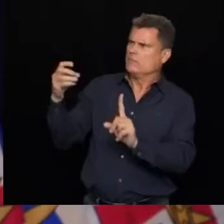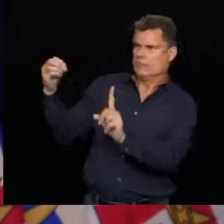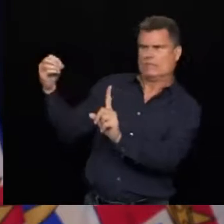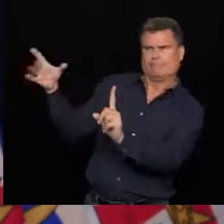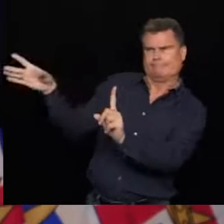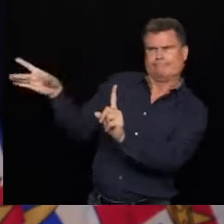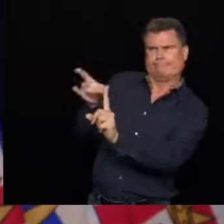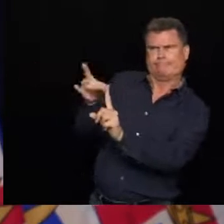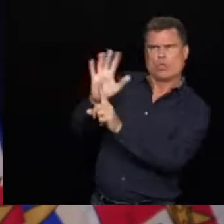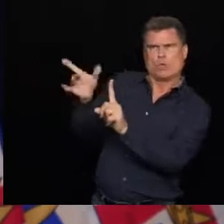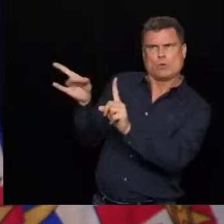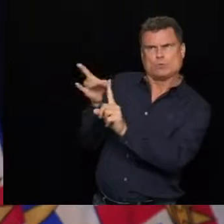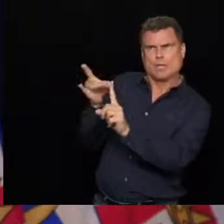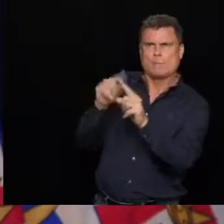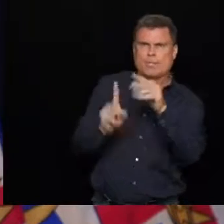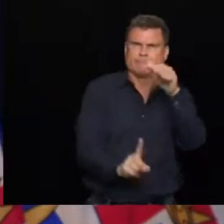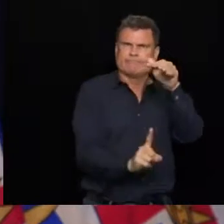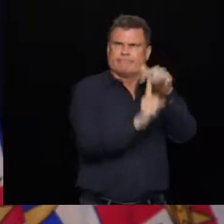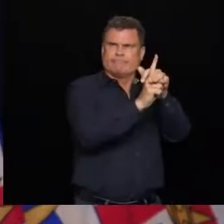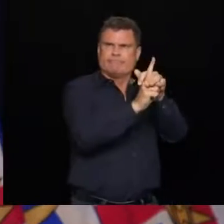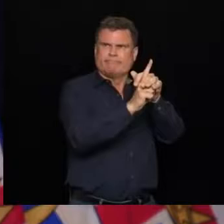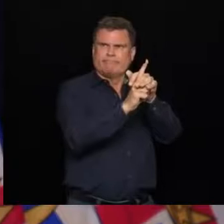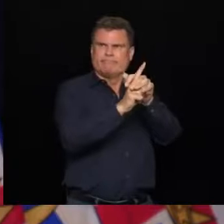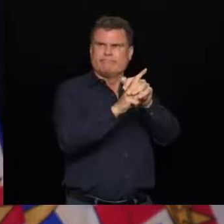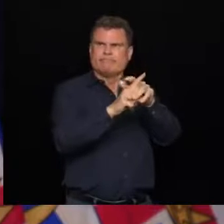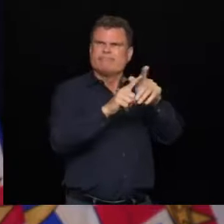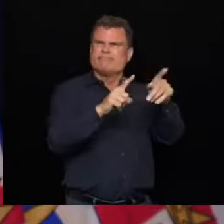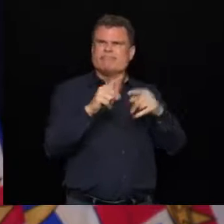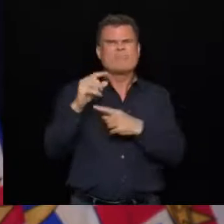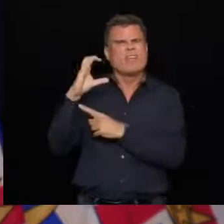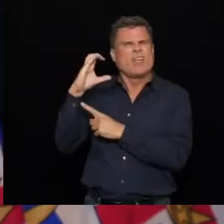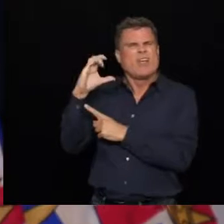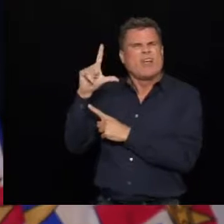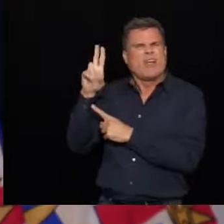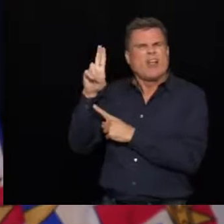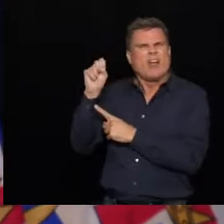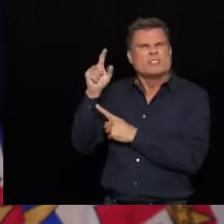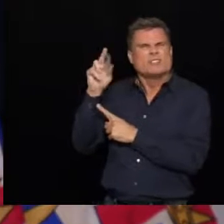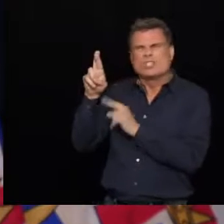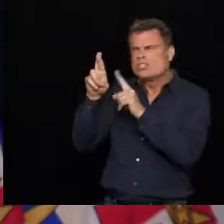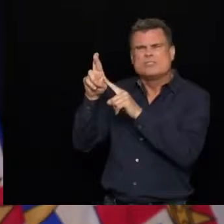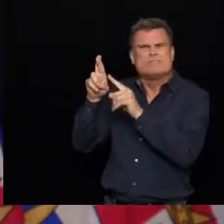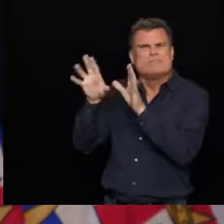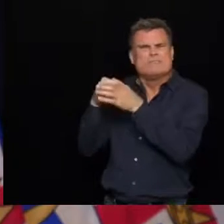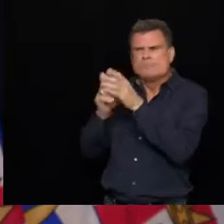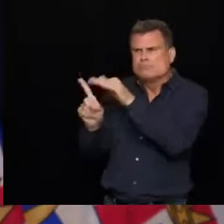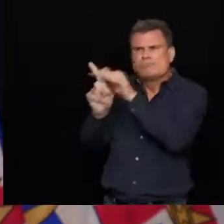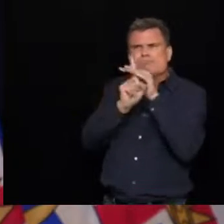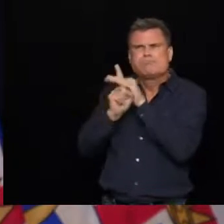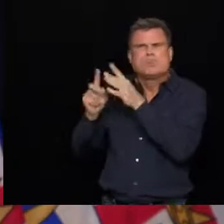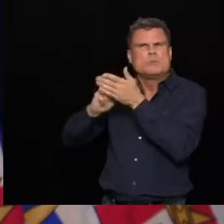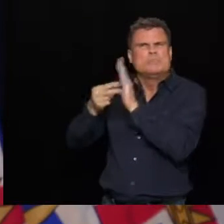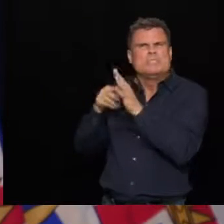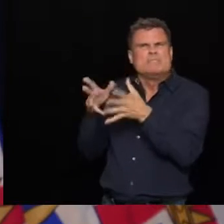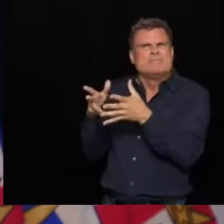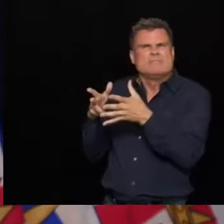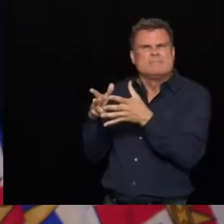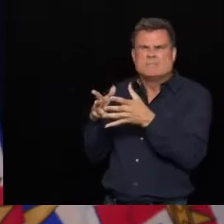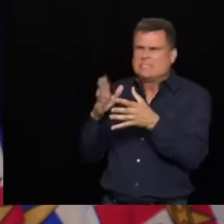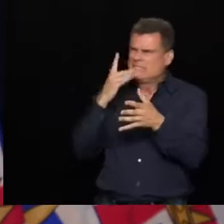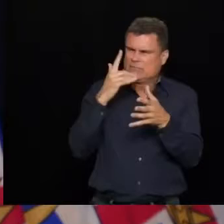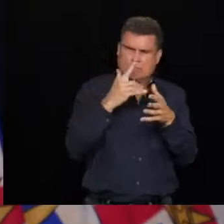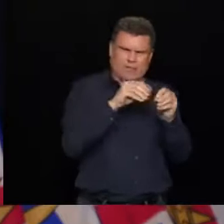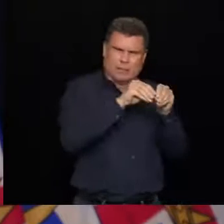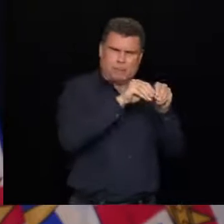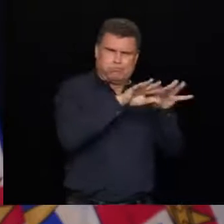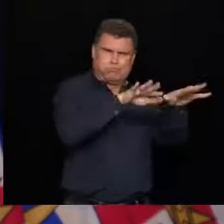of a cluster in schools kind of sounds similar to the definition of what is then an outbreak in the healthcare setting. And is that just